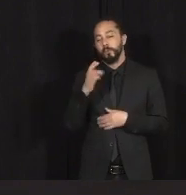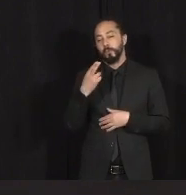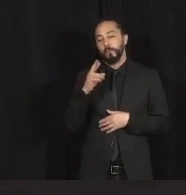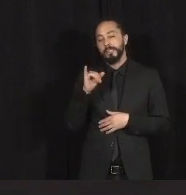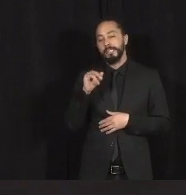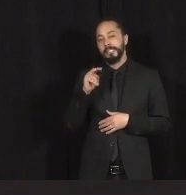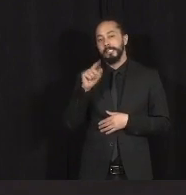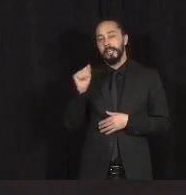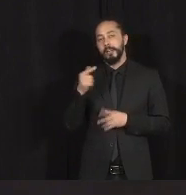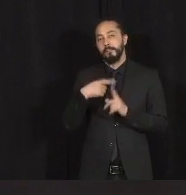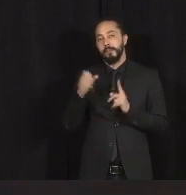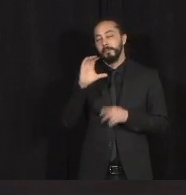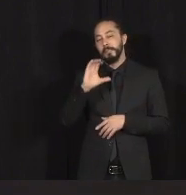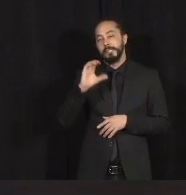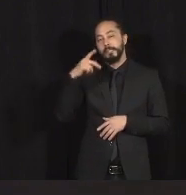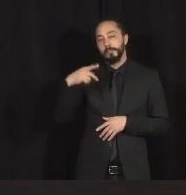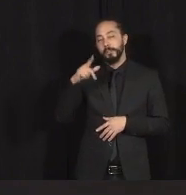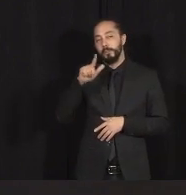ahead.